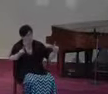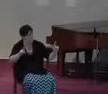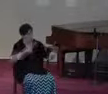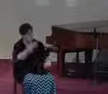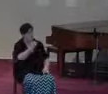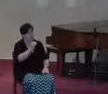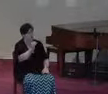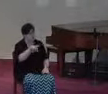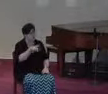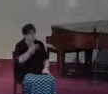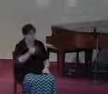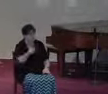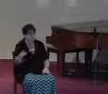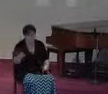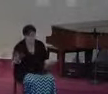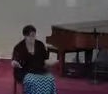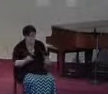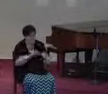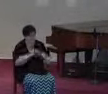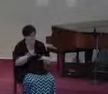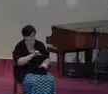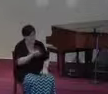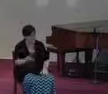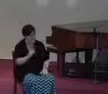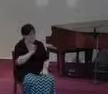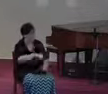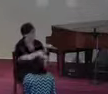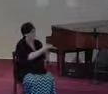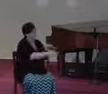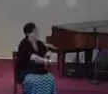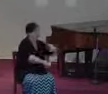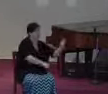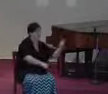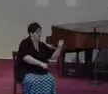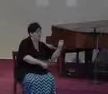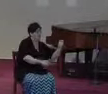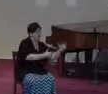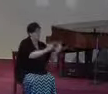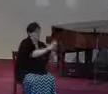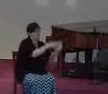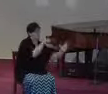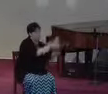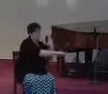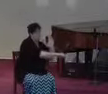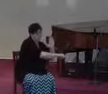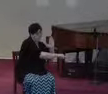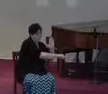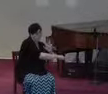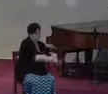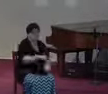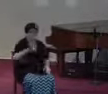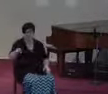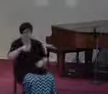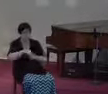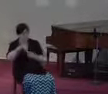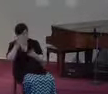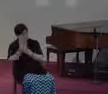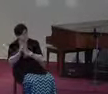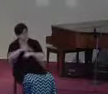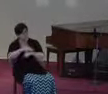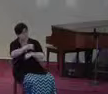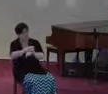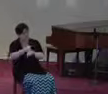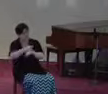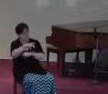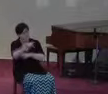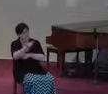same things that got everybody else executed. He was imprisoned on the Isle of